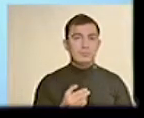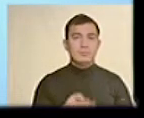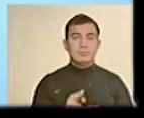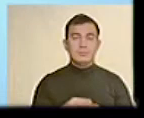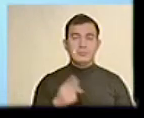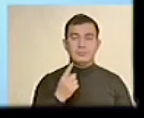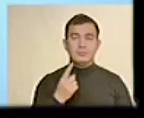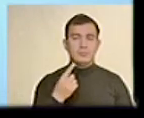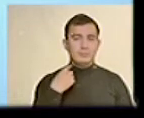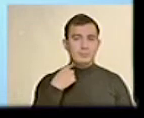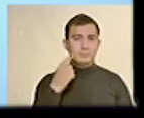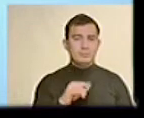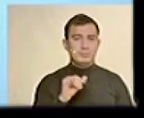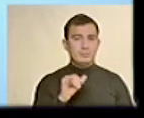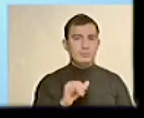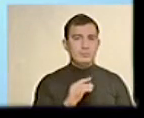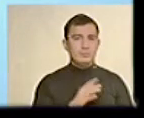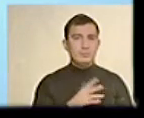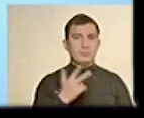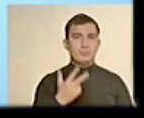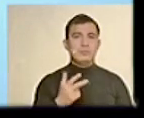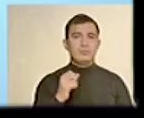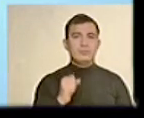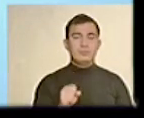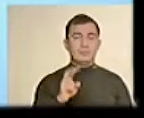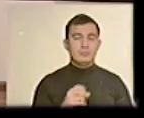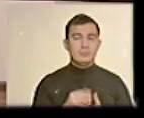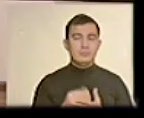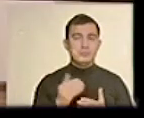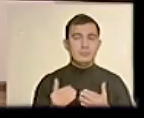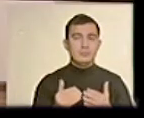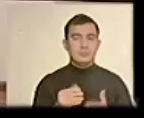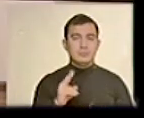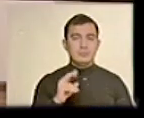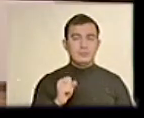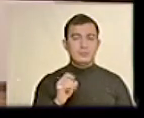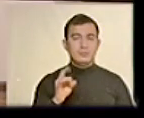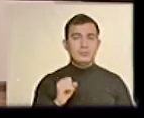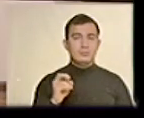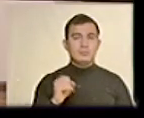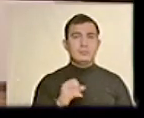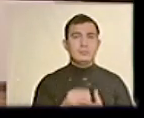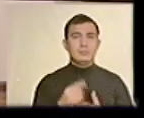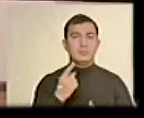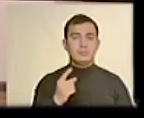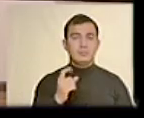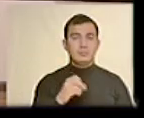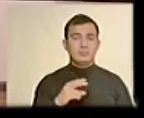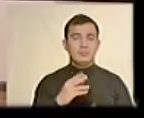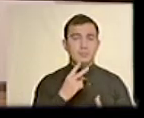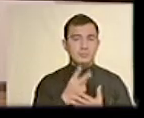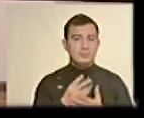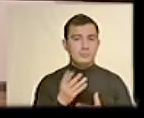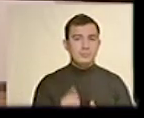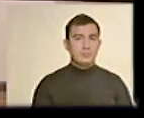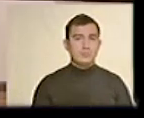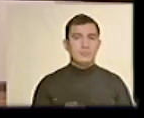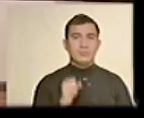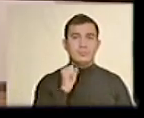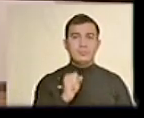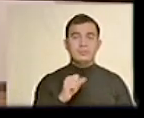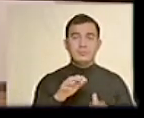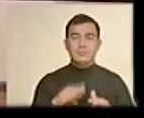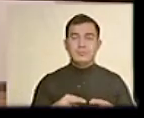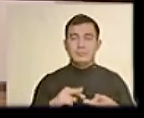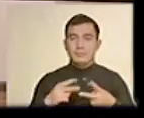sonimizni o'rnida 3 a kvadrat turibdi. Daraja shaklidagi bir xatni ko'rib turibmiz. Demak, biz a'ni